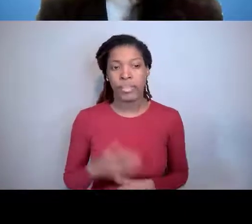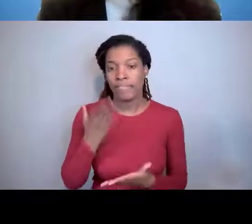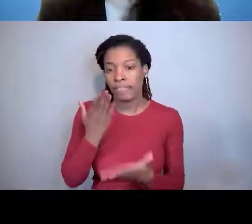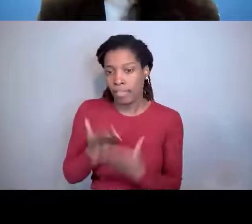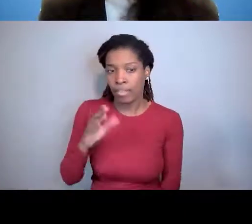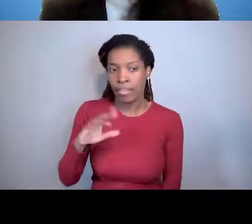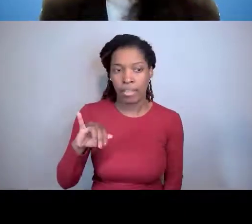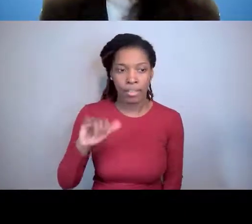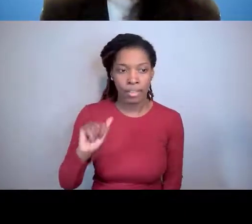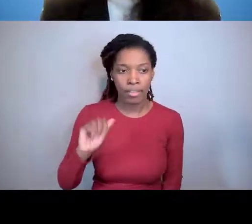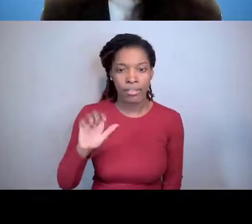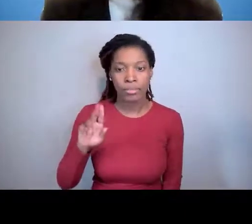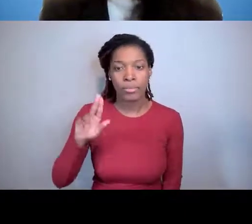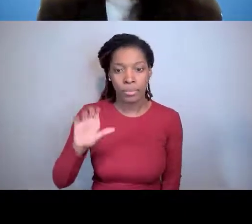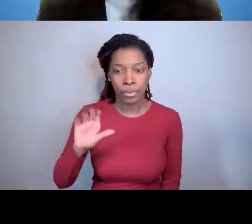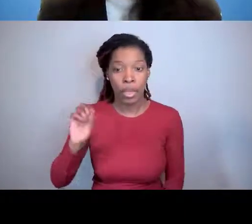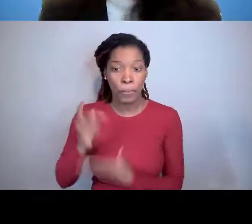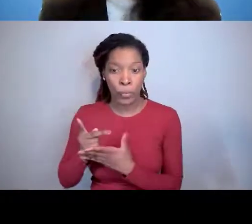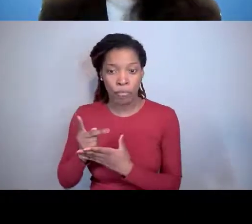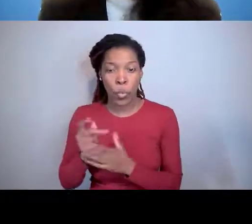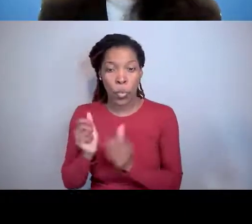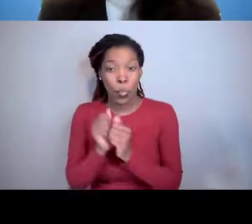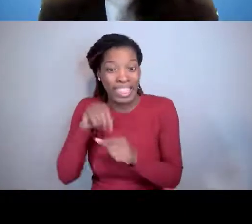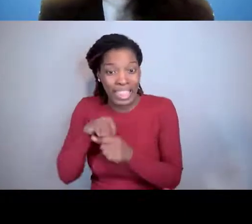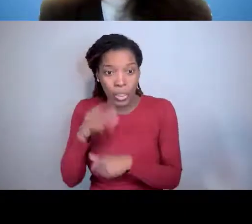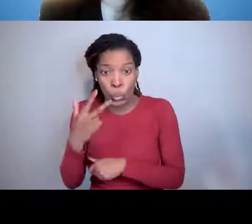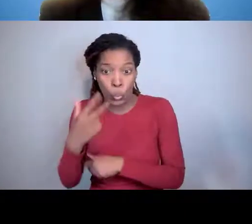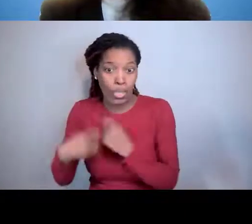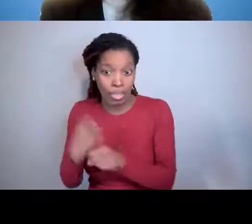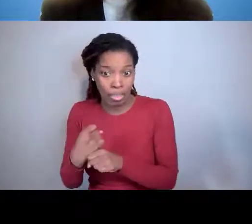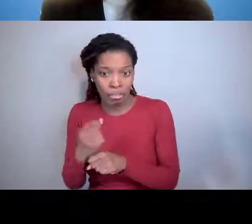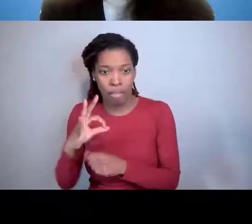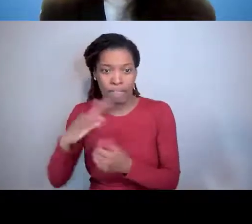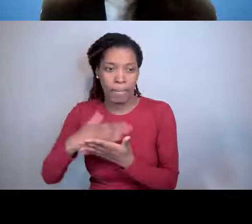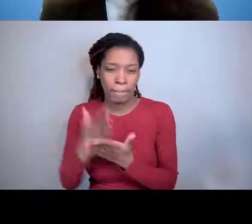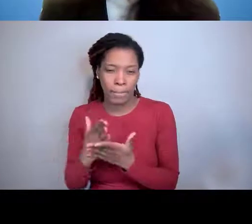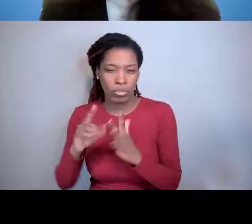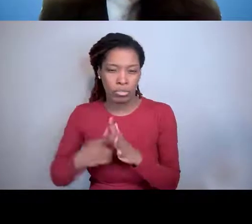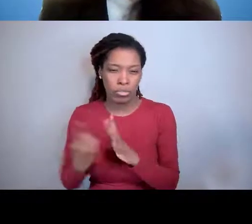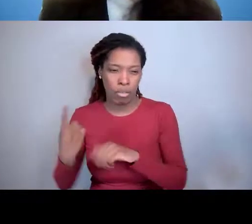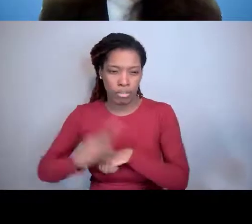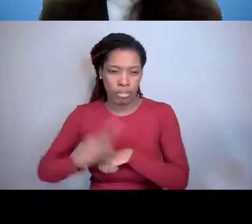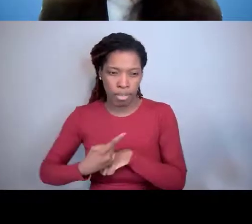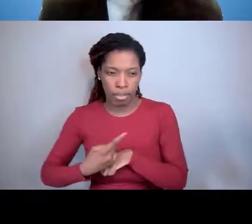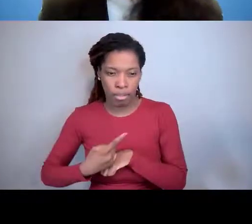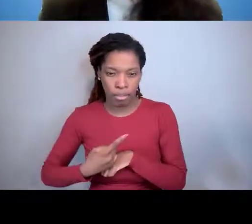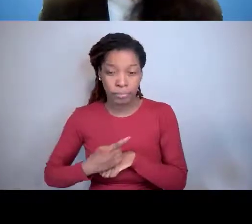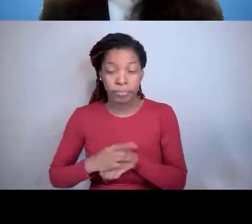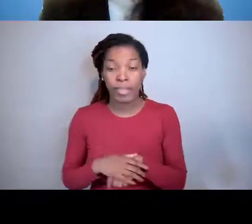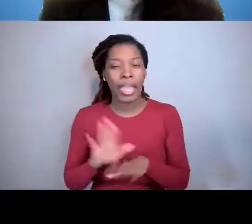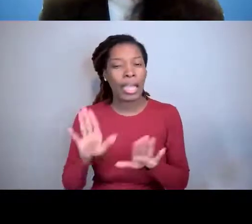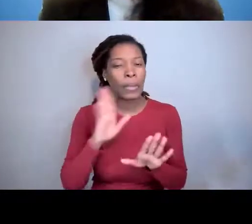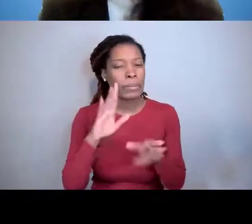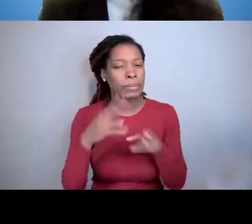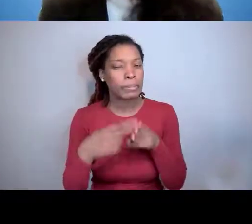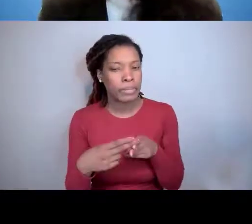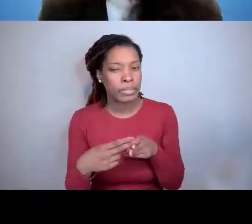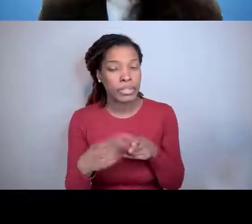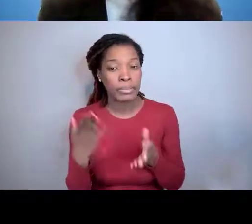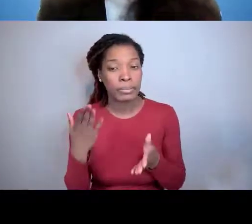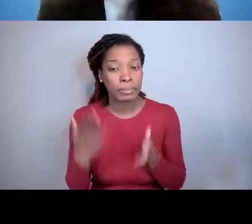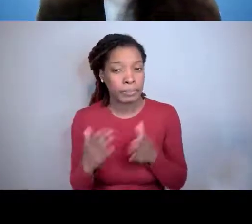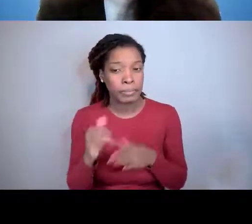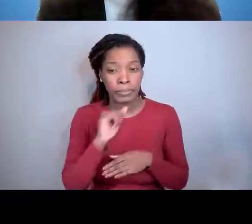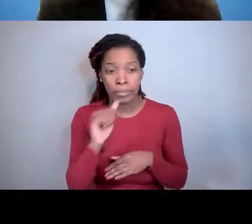approval within 3 years of the budget start date. I will mention that there need not be dual IACUC